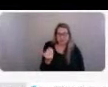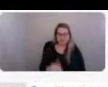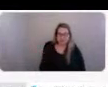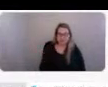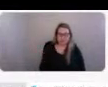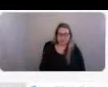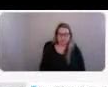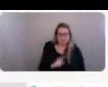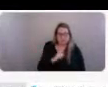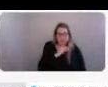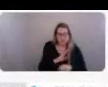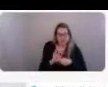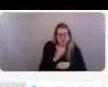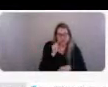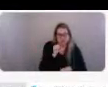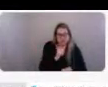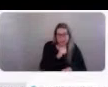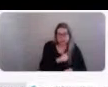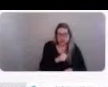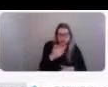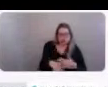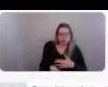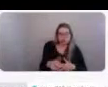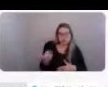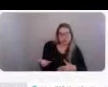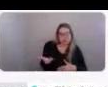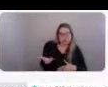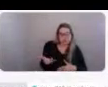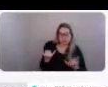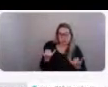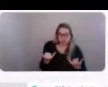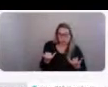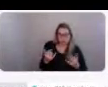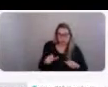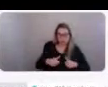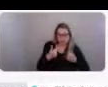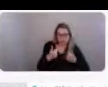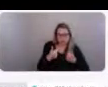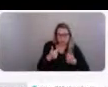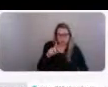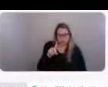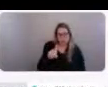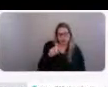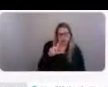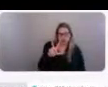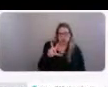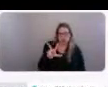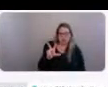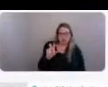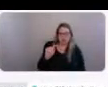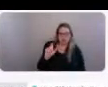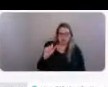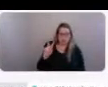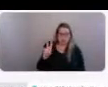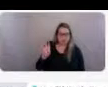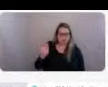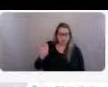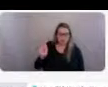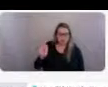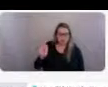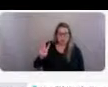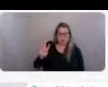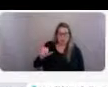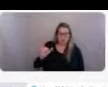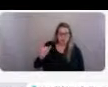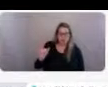and i'm actually an arizona native currently i live at 103rd avenue in broadway and